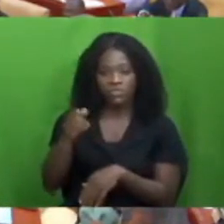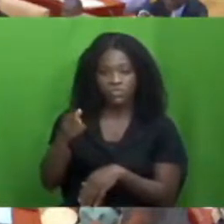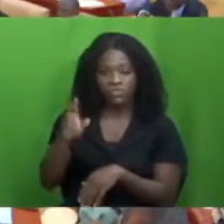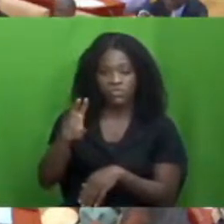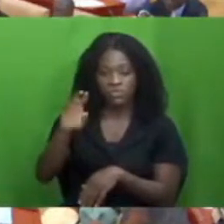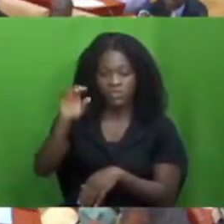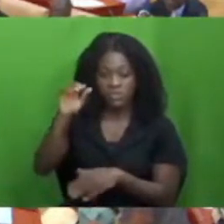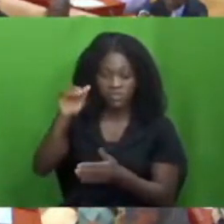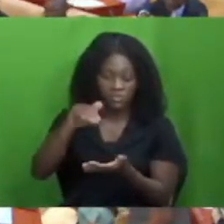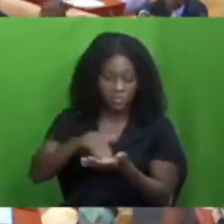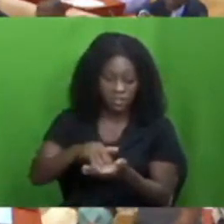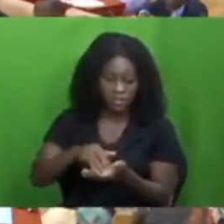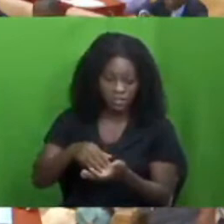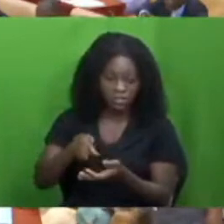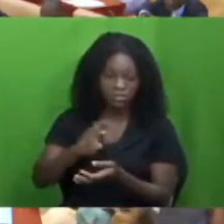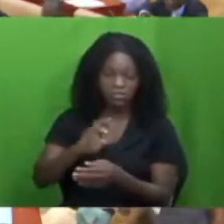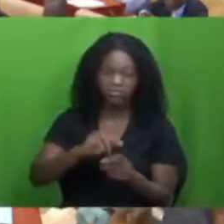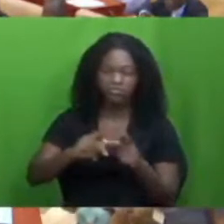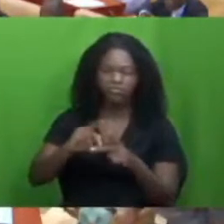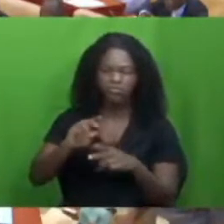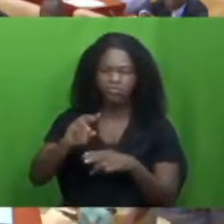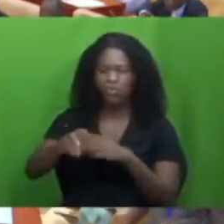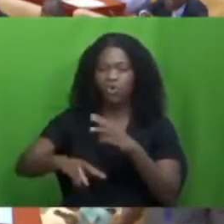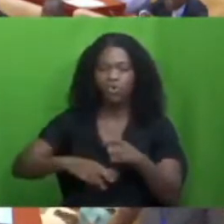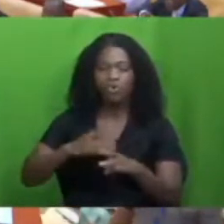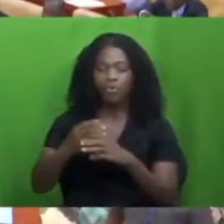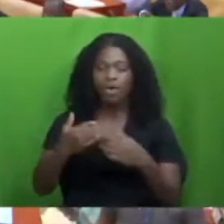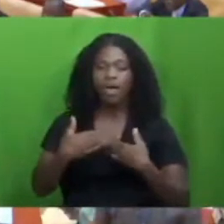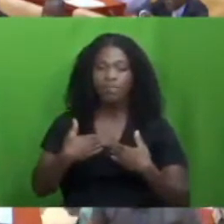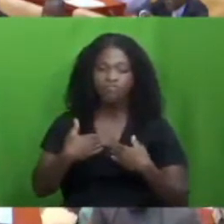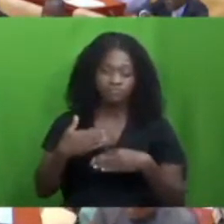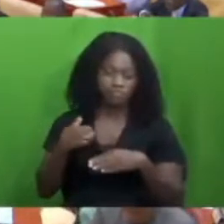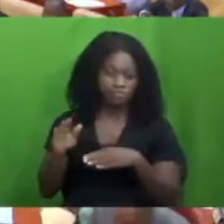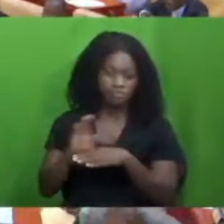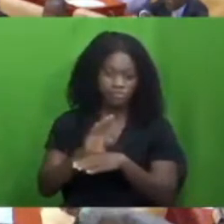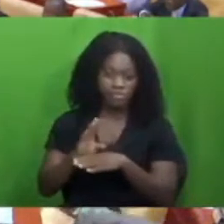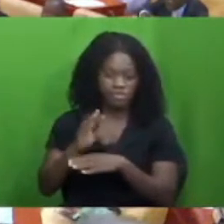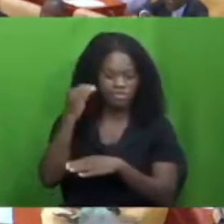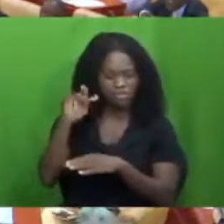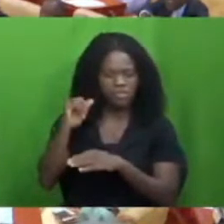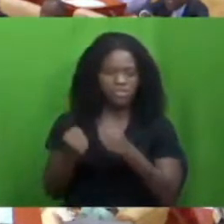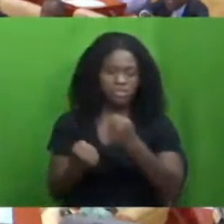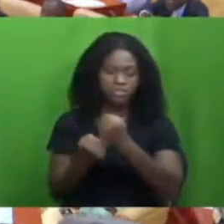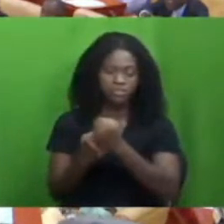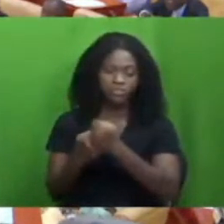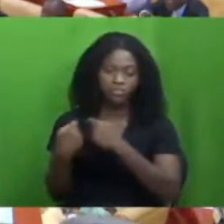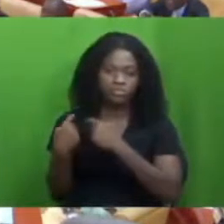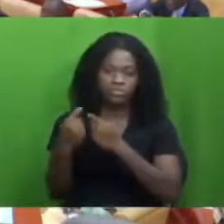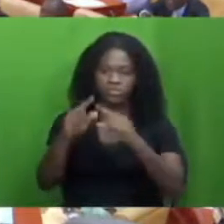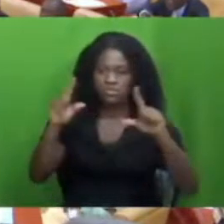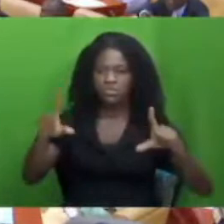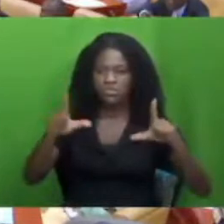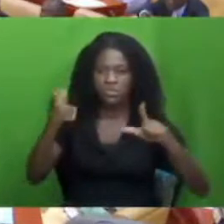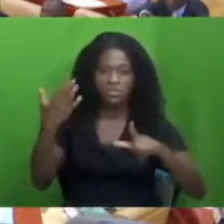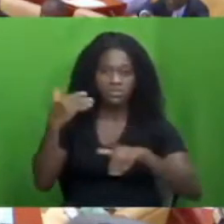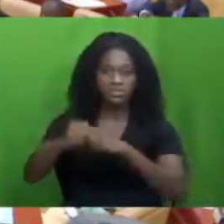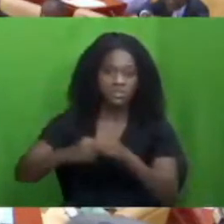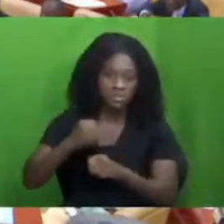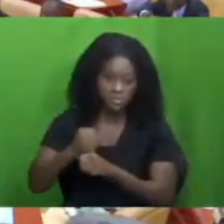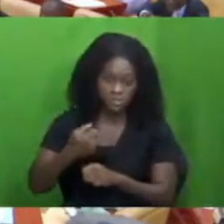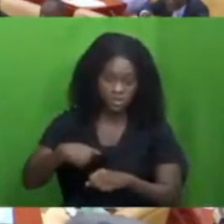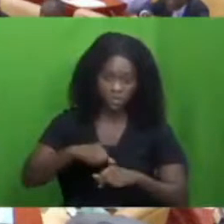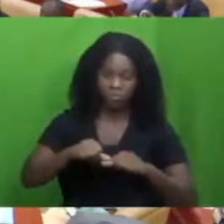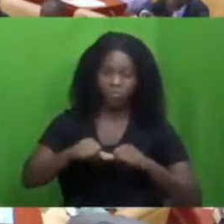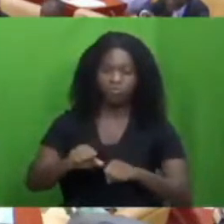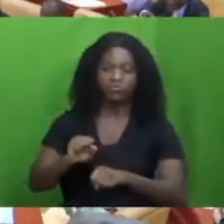26,626 persons nationwide have received business advisory support services since its launch last year. We'll continue to